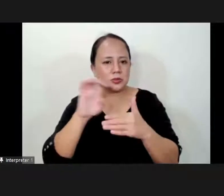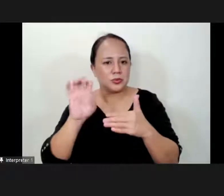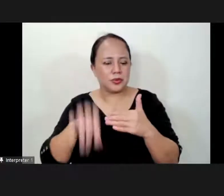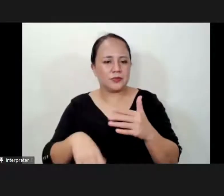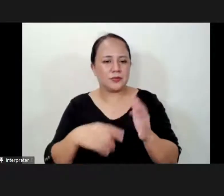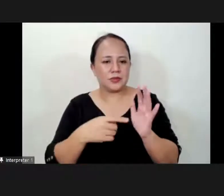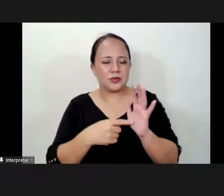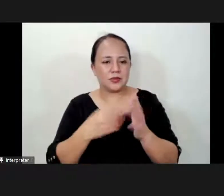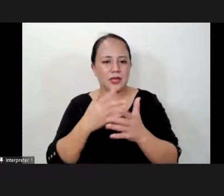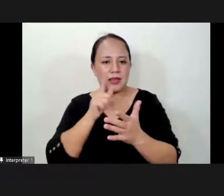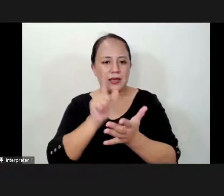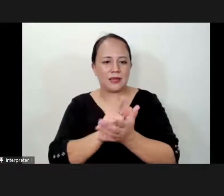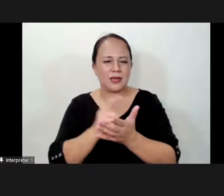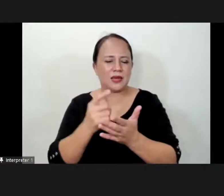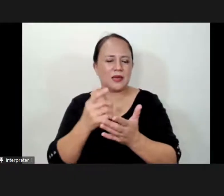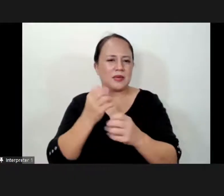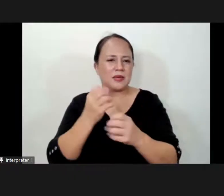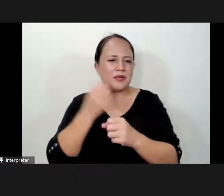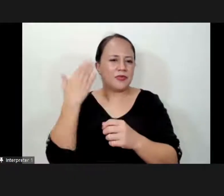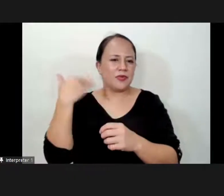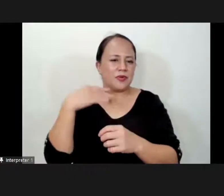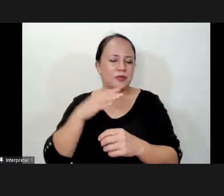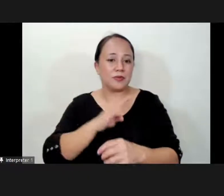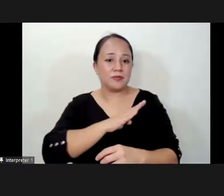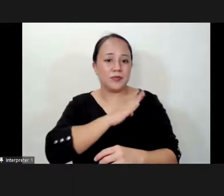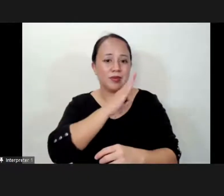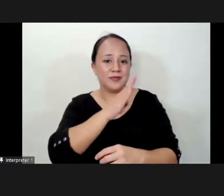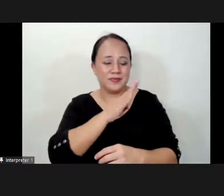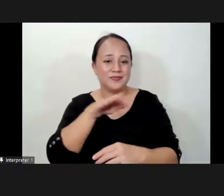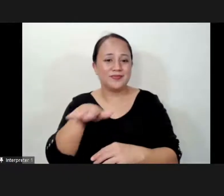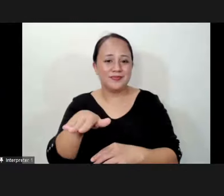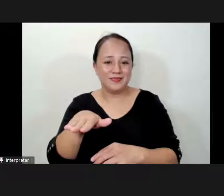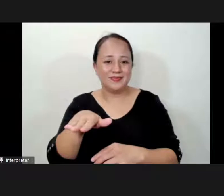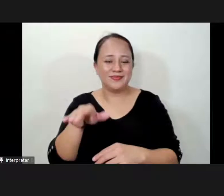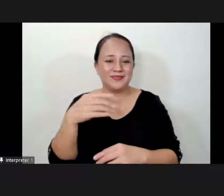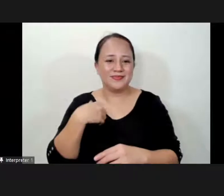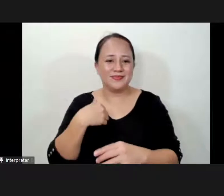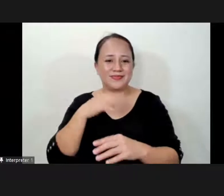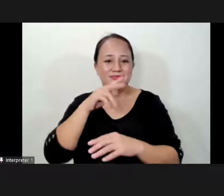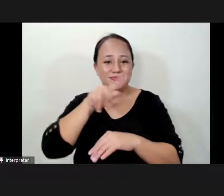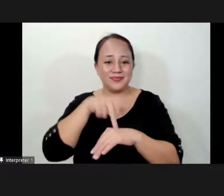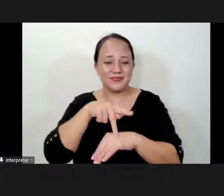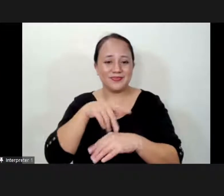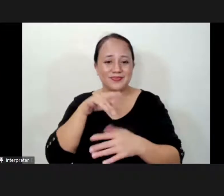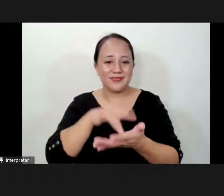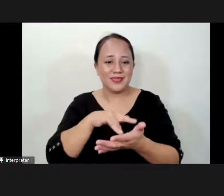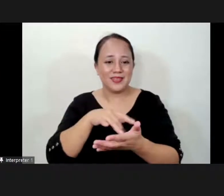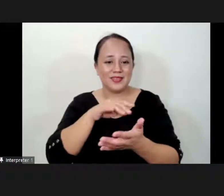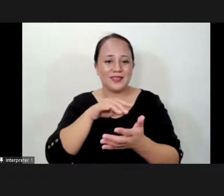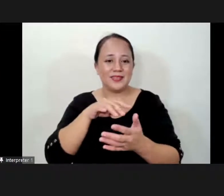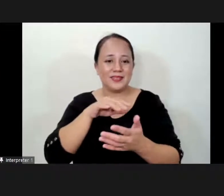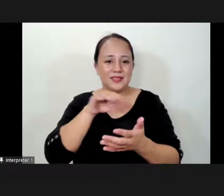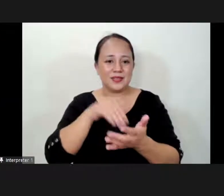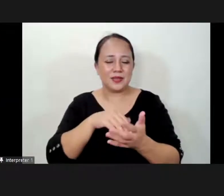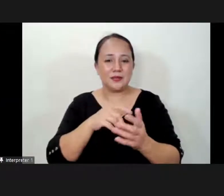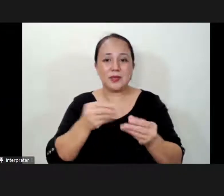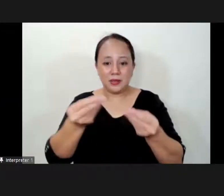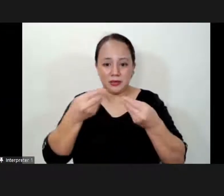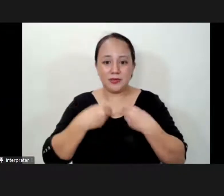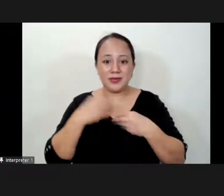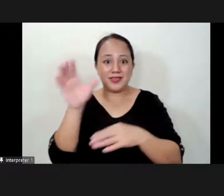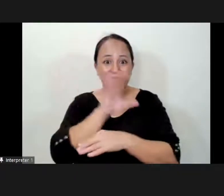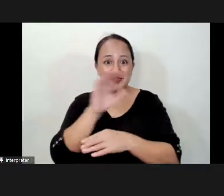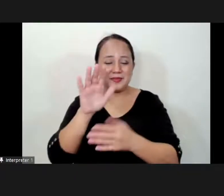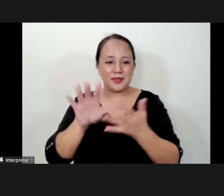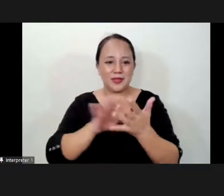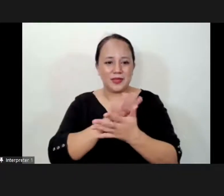sharing a letter I got a few years ago from one brave kid in Philippine Children's Medical Center. He passed this on to me after one Christmas party. And